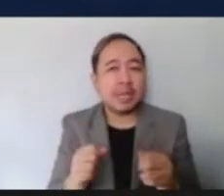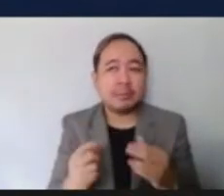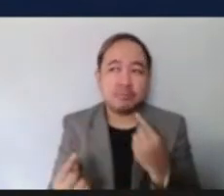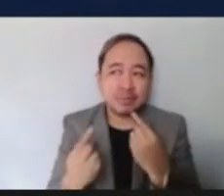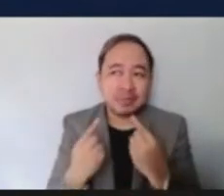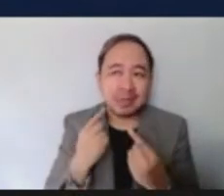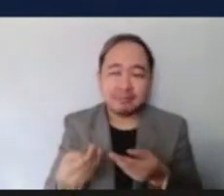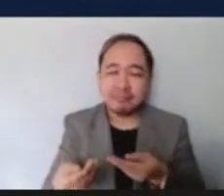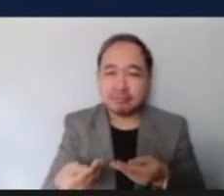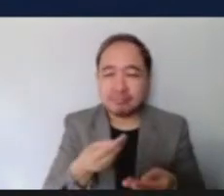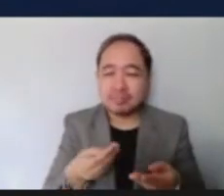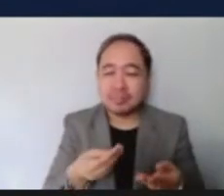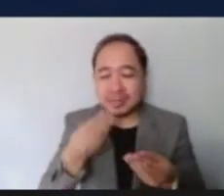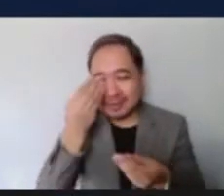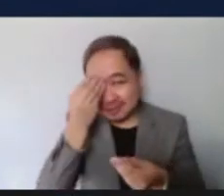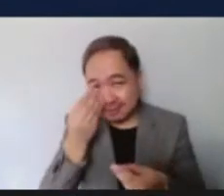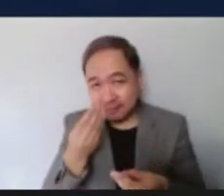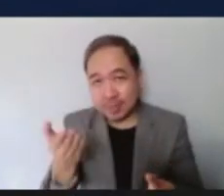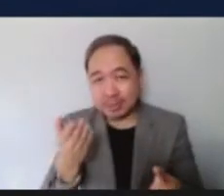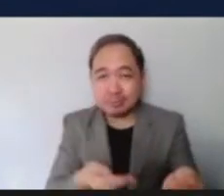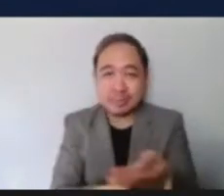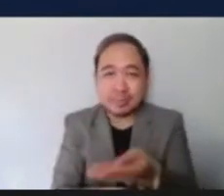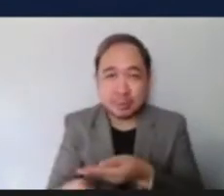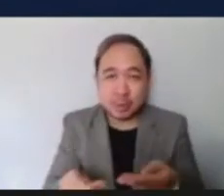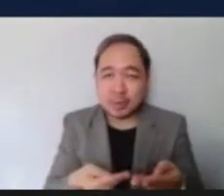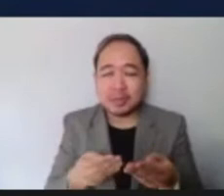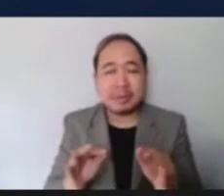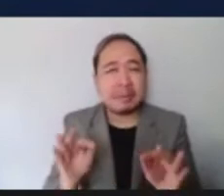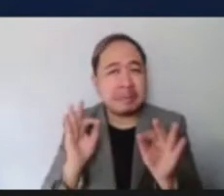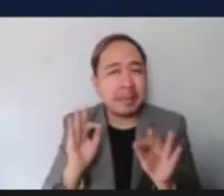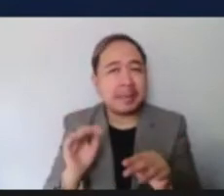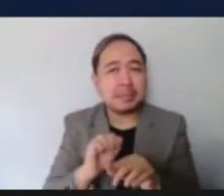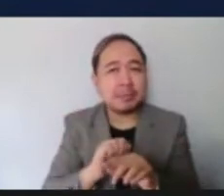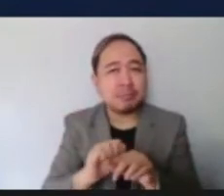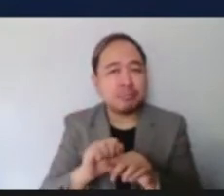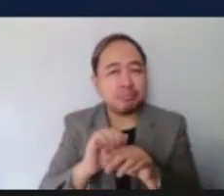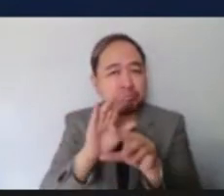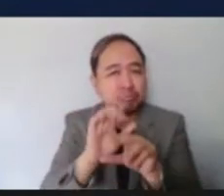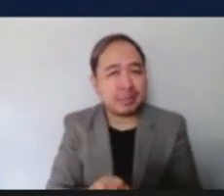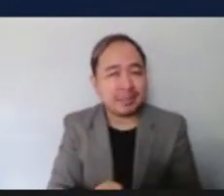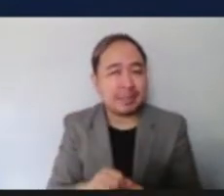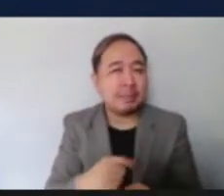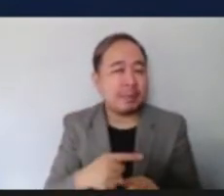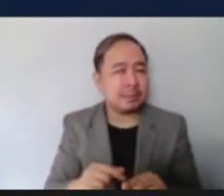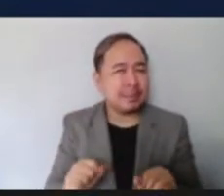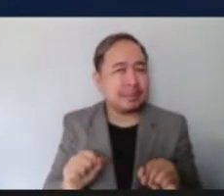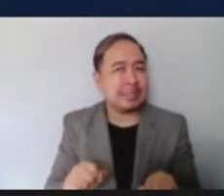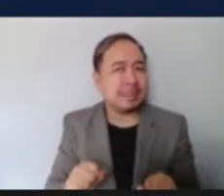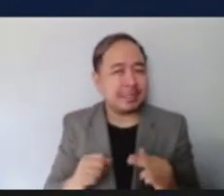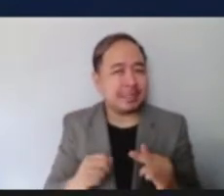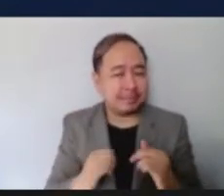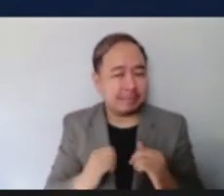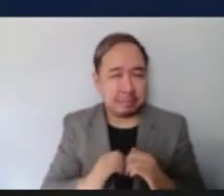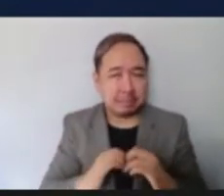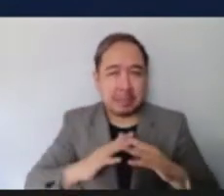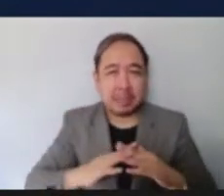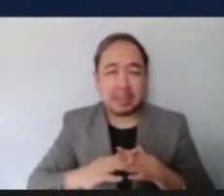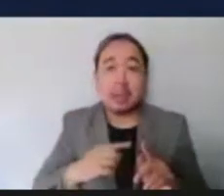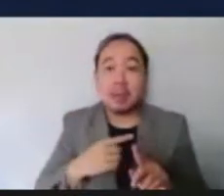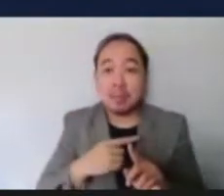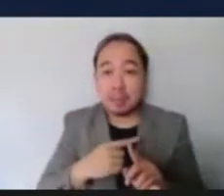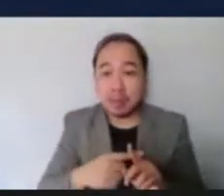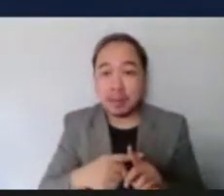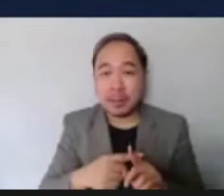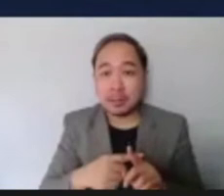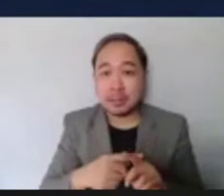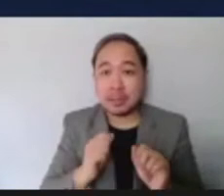dialogues sharing of knowledge and best practices capacitability as well as technology development and transform